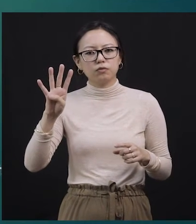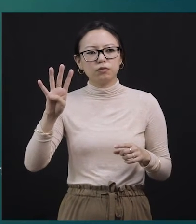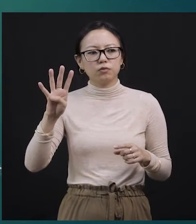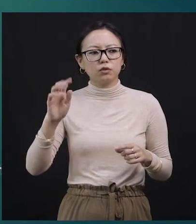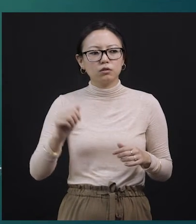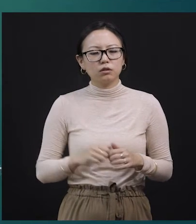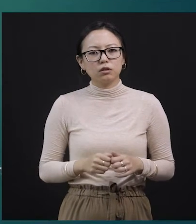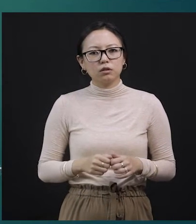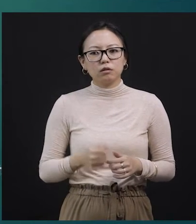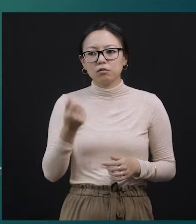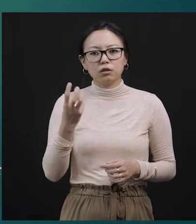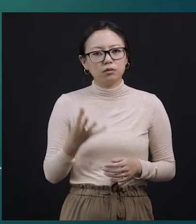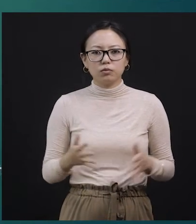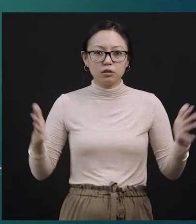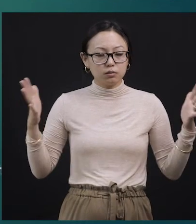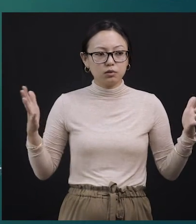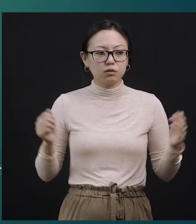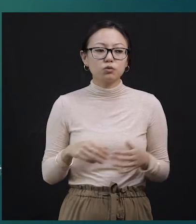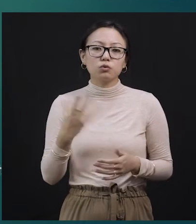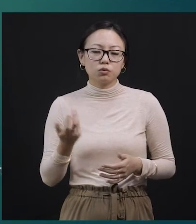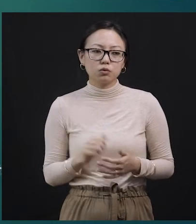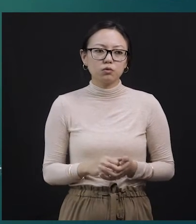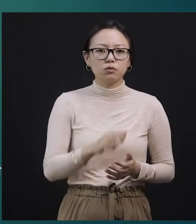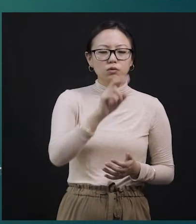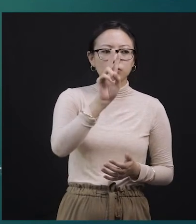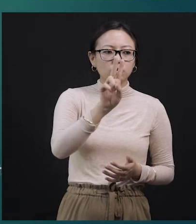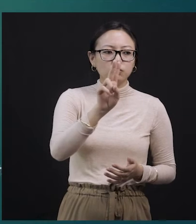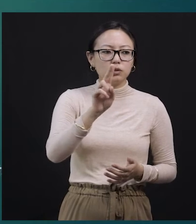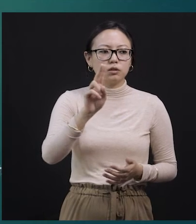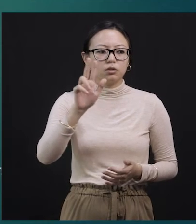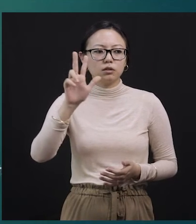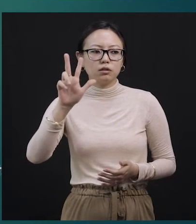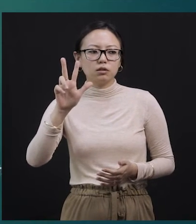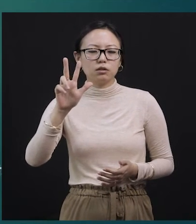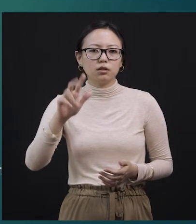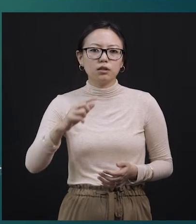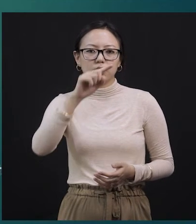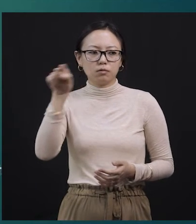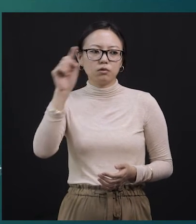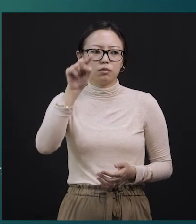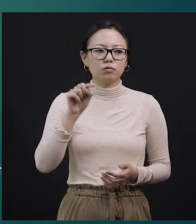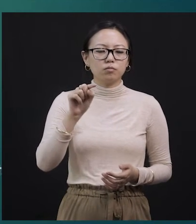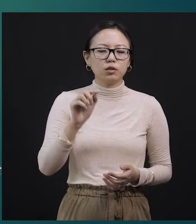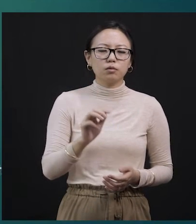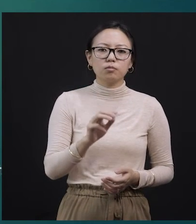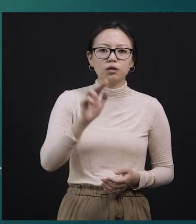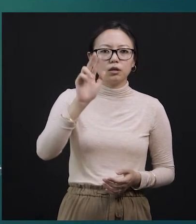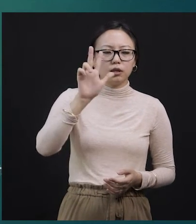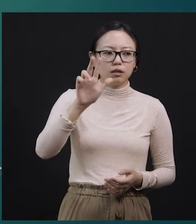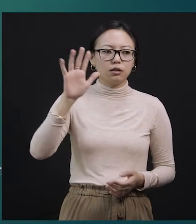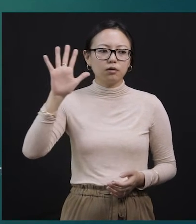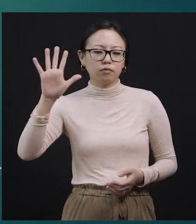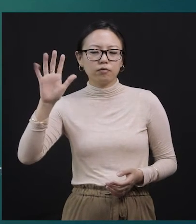when you do, you will get 84. Now, when you will do subtraction,